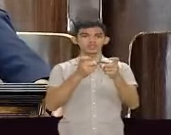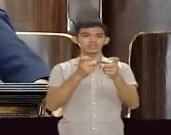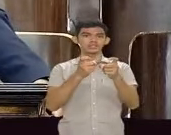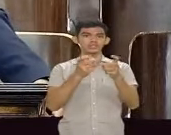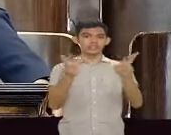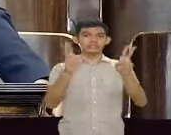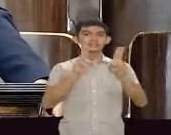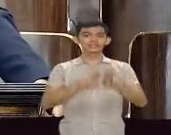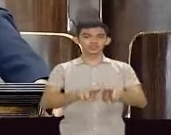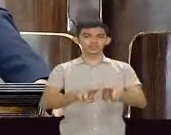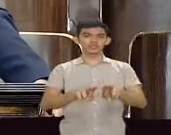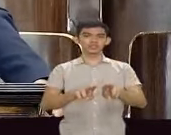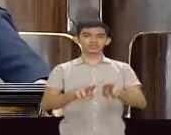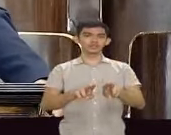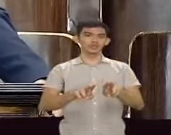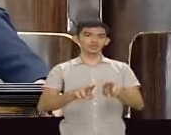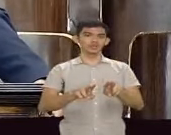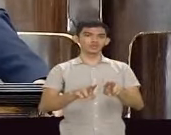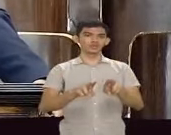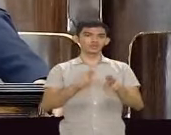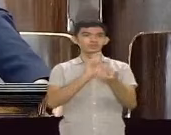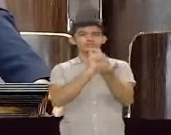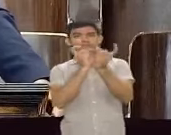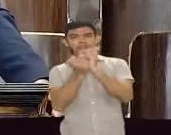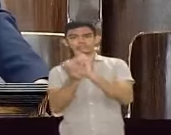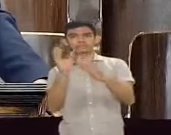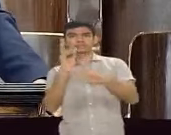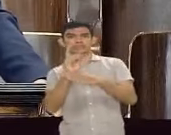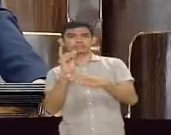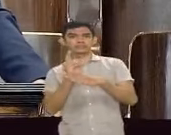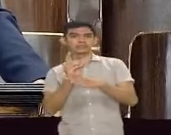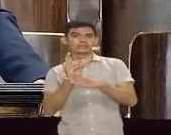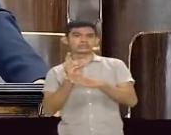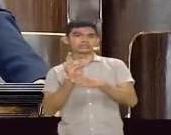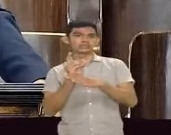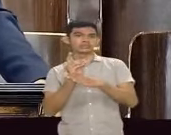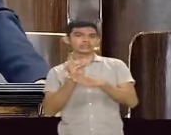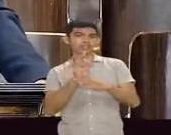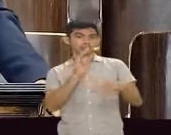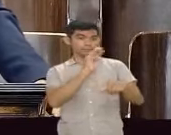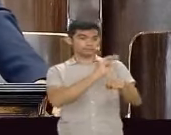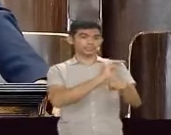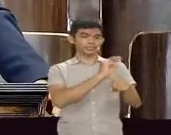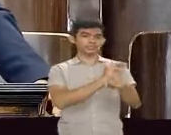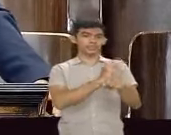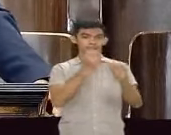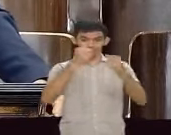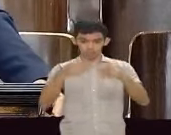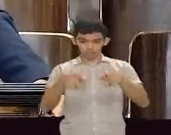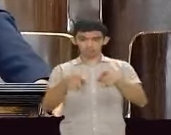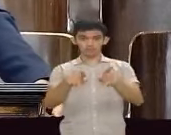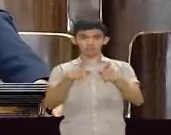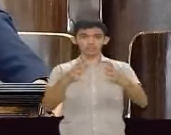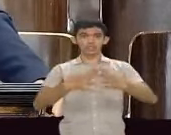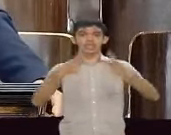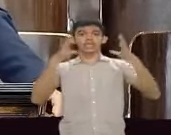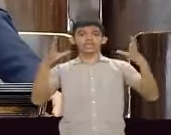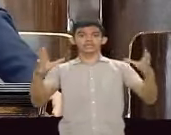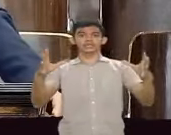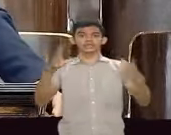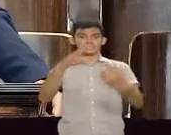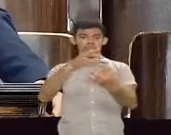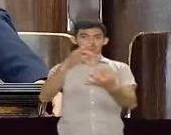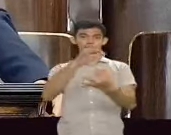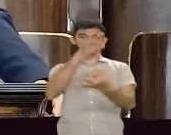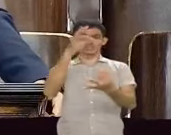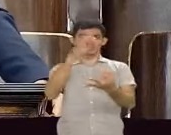critical. Jesus turns the interruption of his ministry into an opportunity to teach this great spiritual